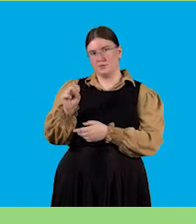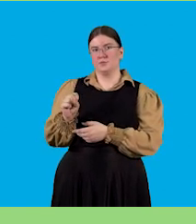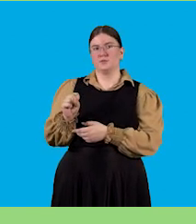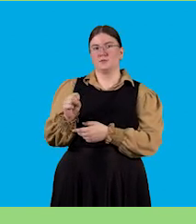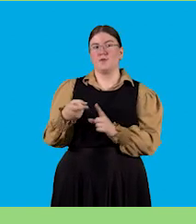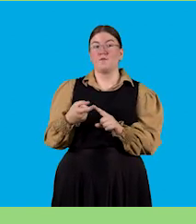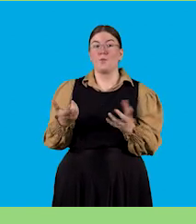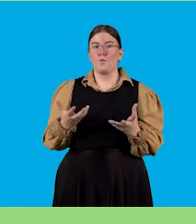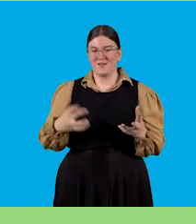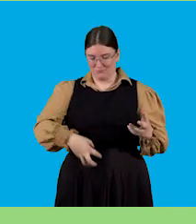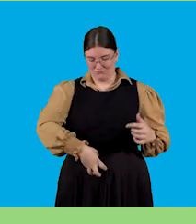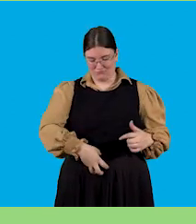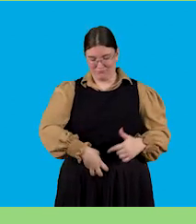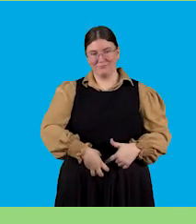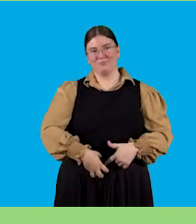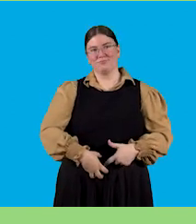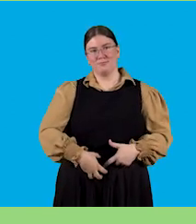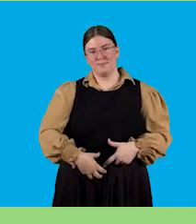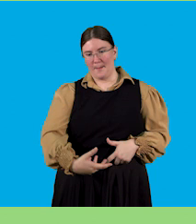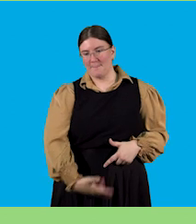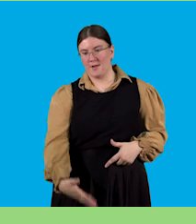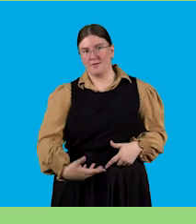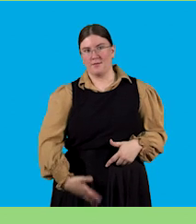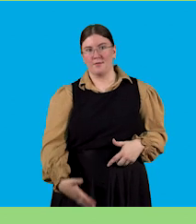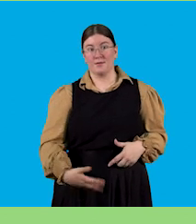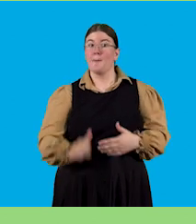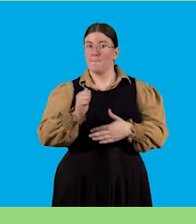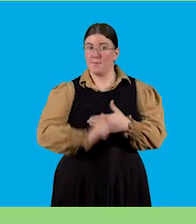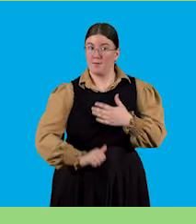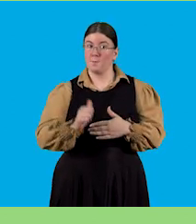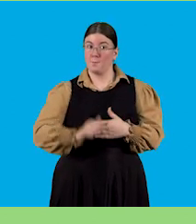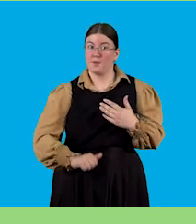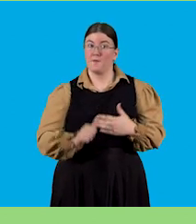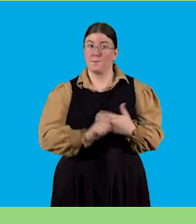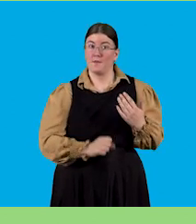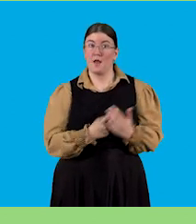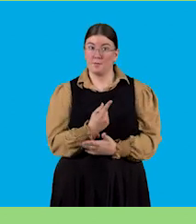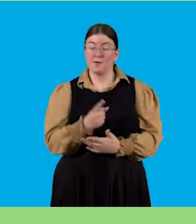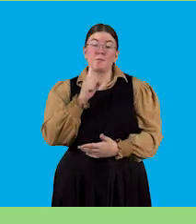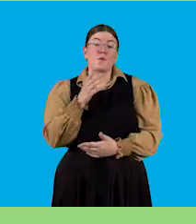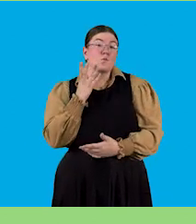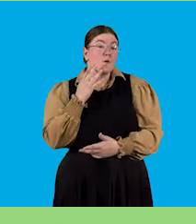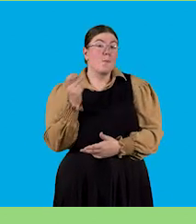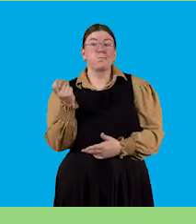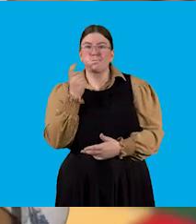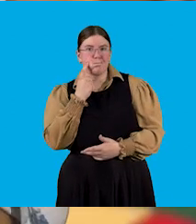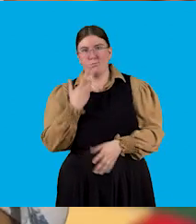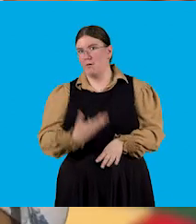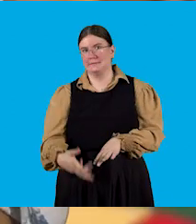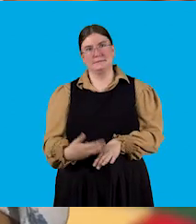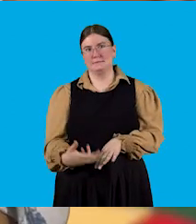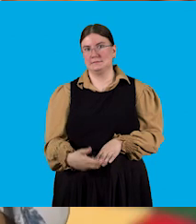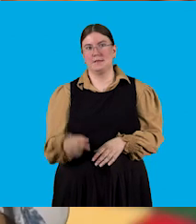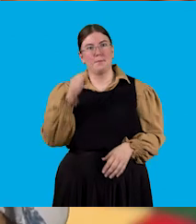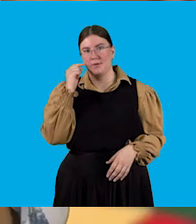the uterus. This happens on a monthly basis, except during pregnancy. So you do not